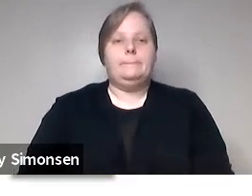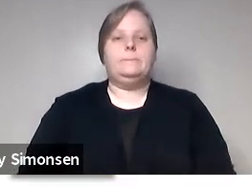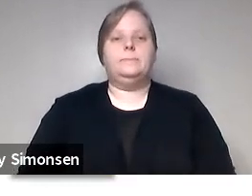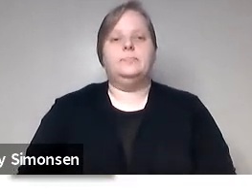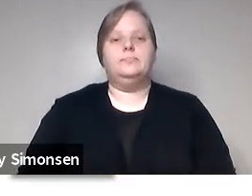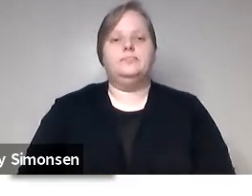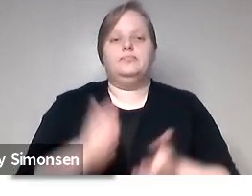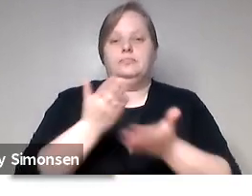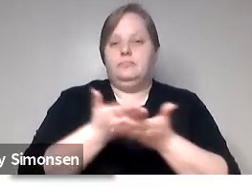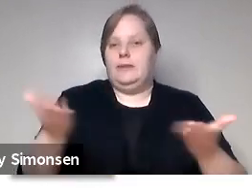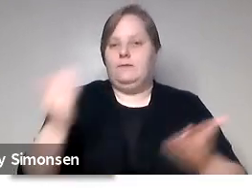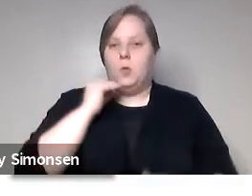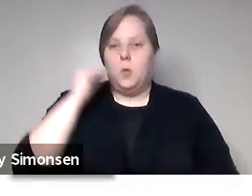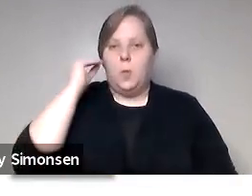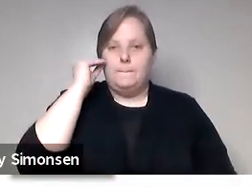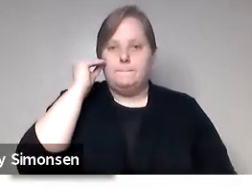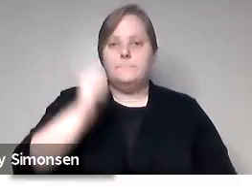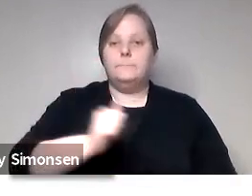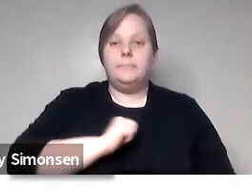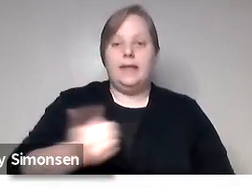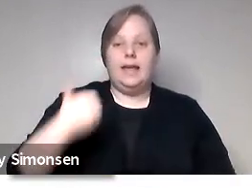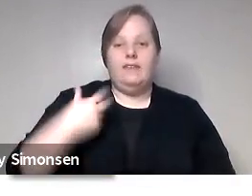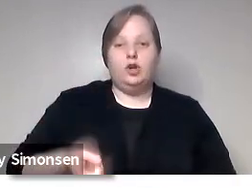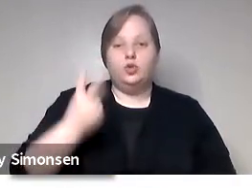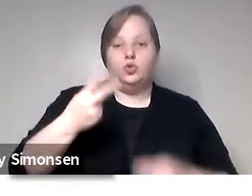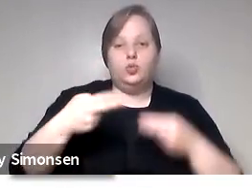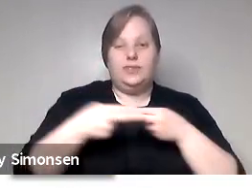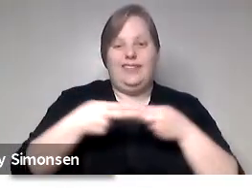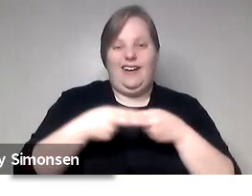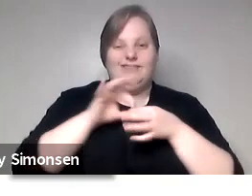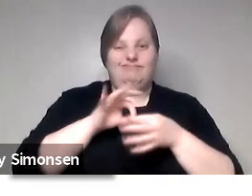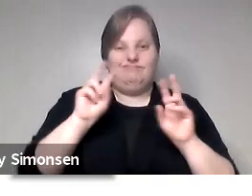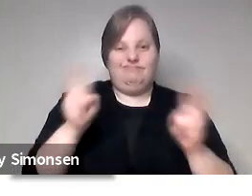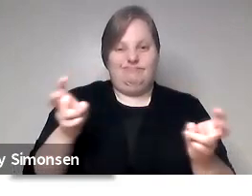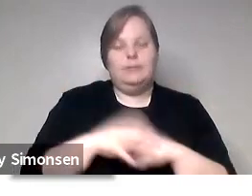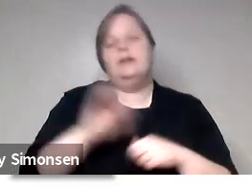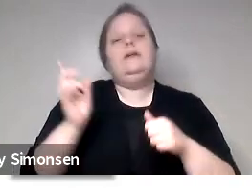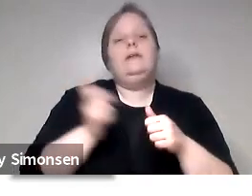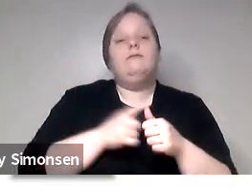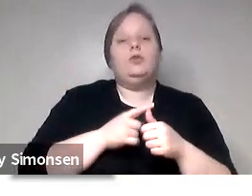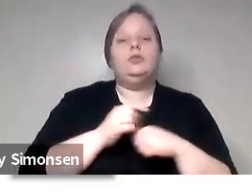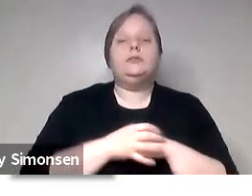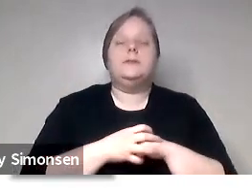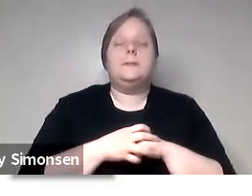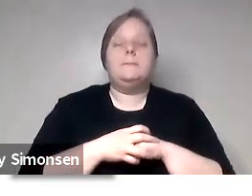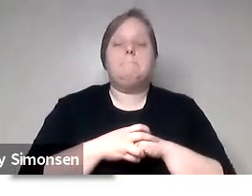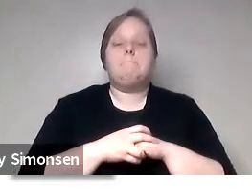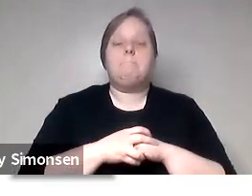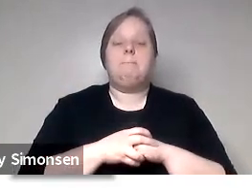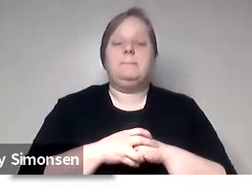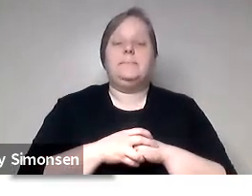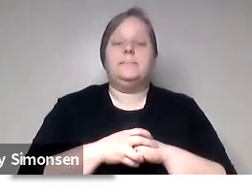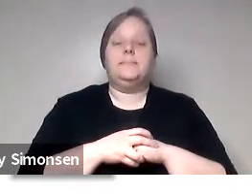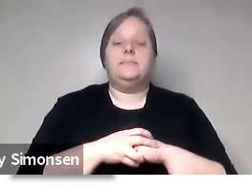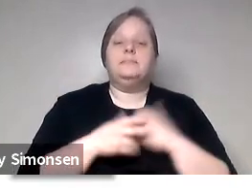Household items. I have two slides on this. And this first one is what I would say